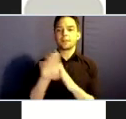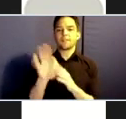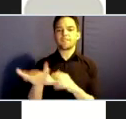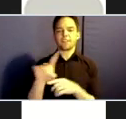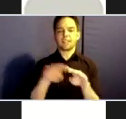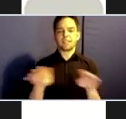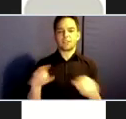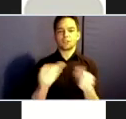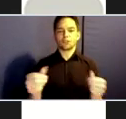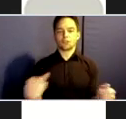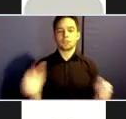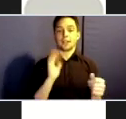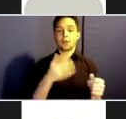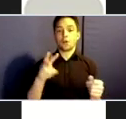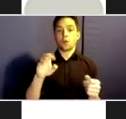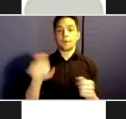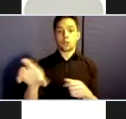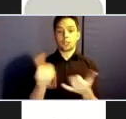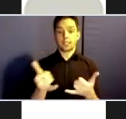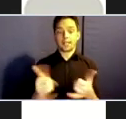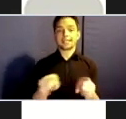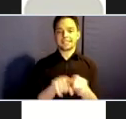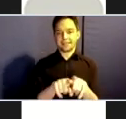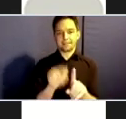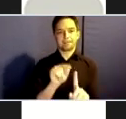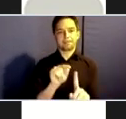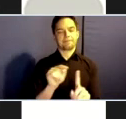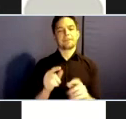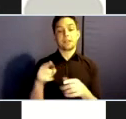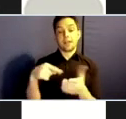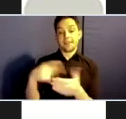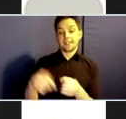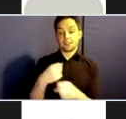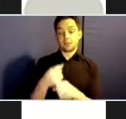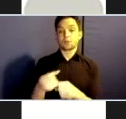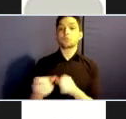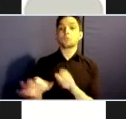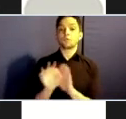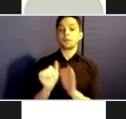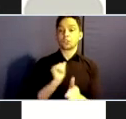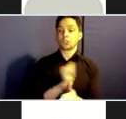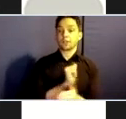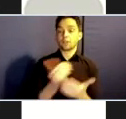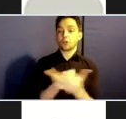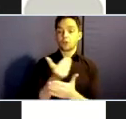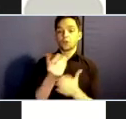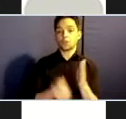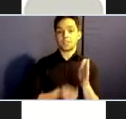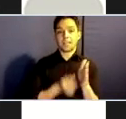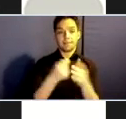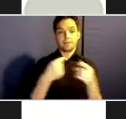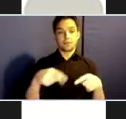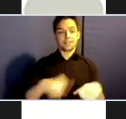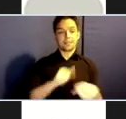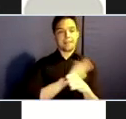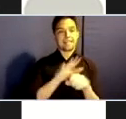Our webinar today is in the same spirit. This year, we find ourselves in a new phase of the pandemic. We need